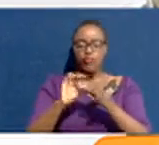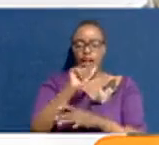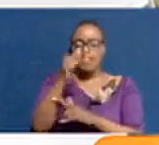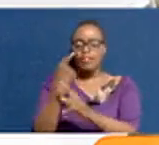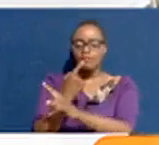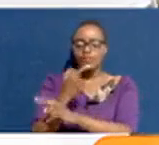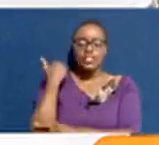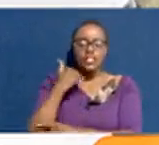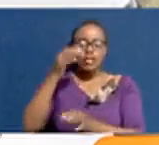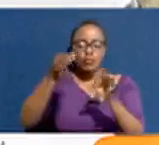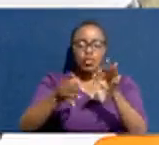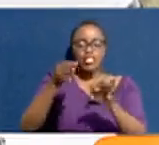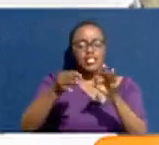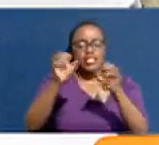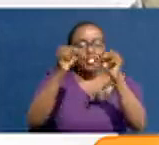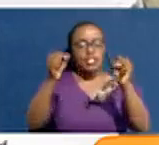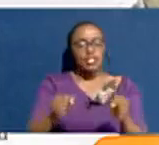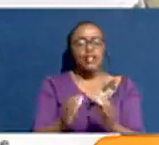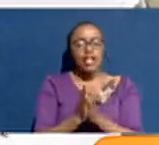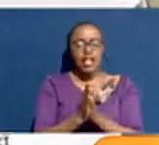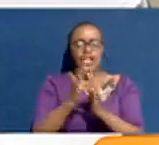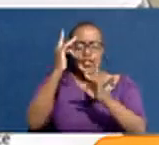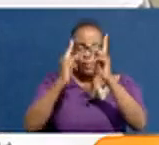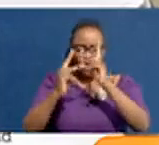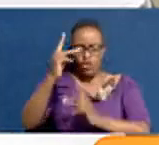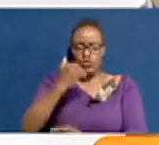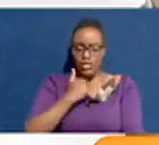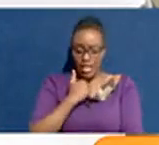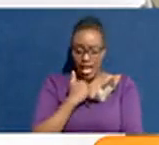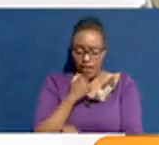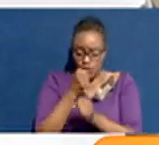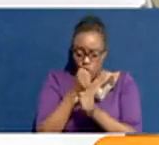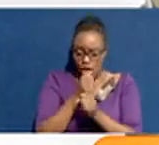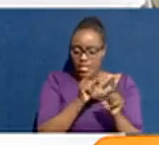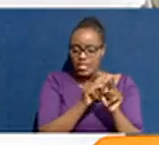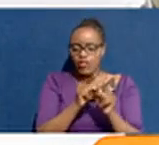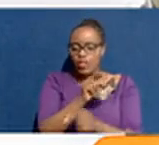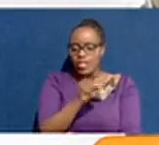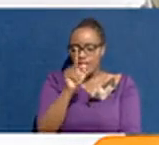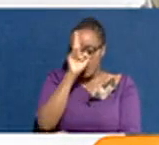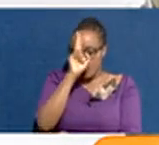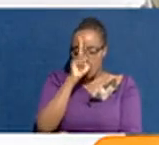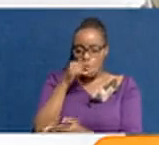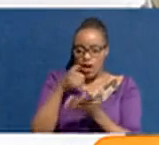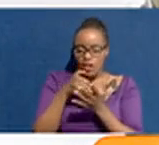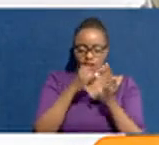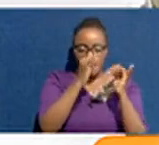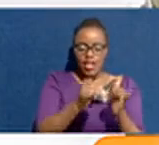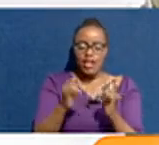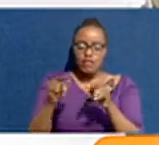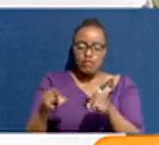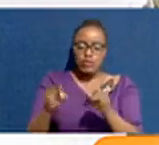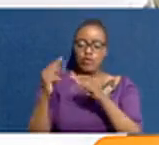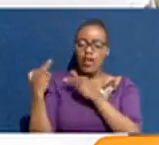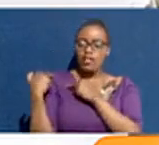in the criminal justice system and uphold professionalism, warning all officers that they will be individually held